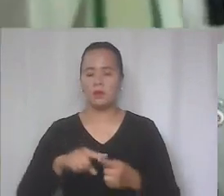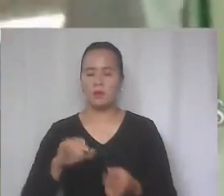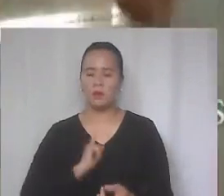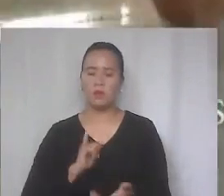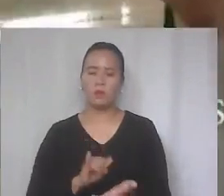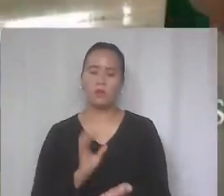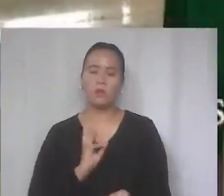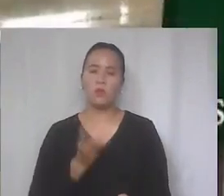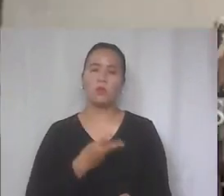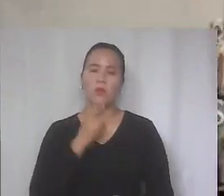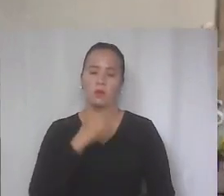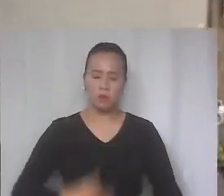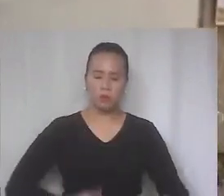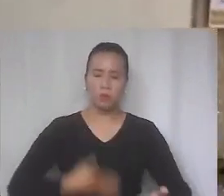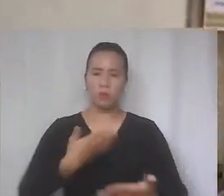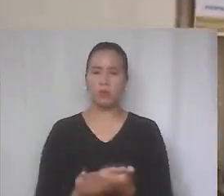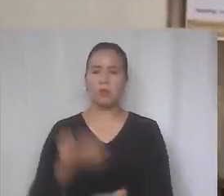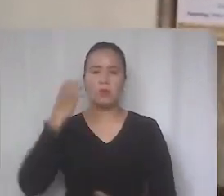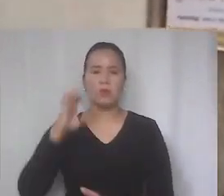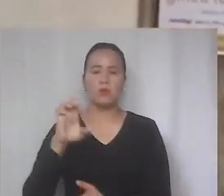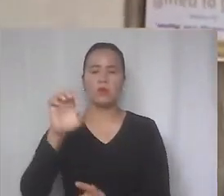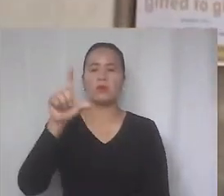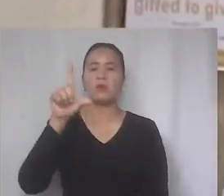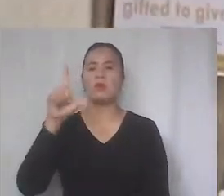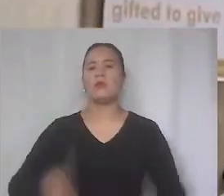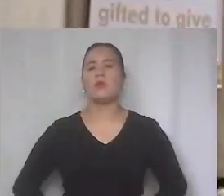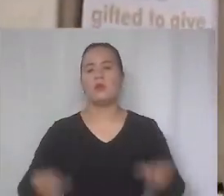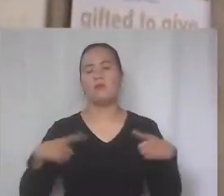life. Amen.